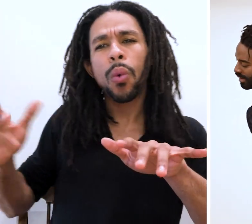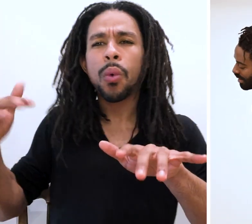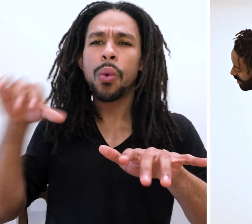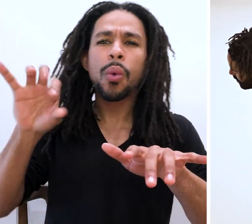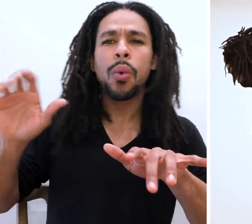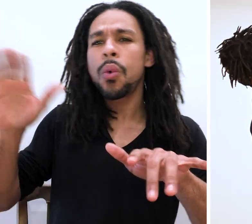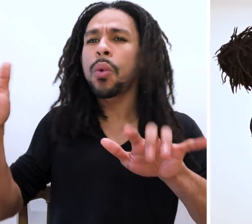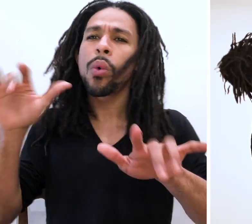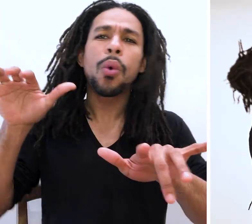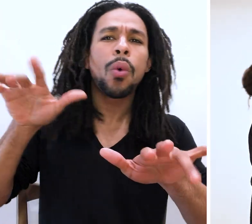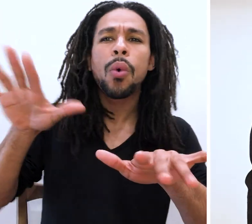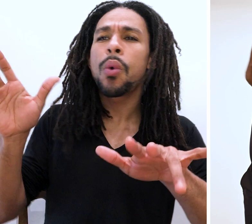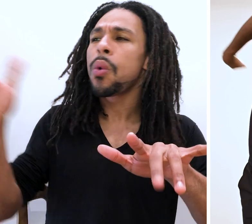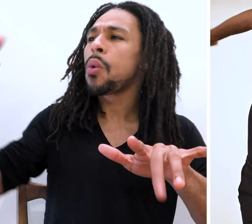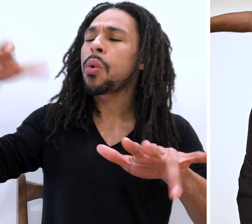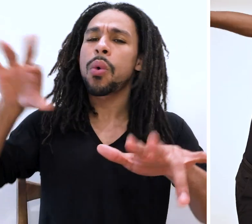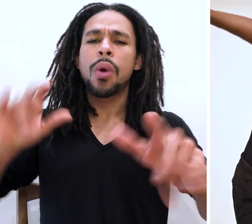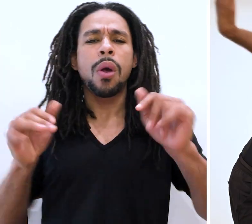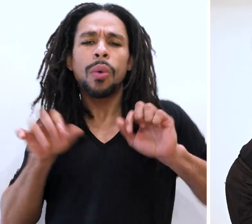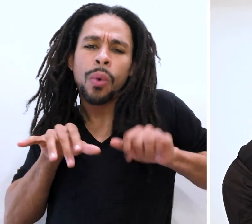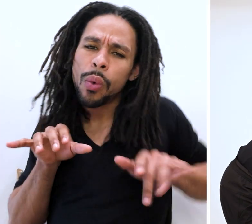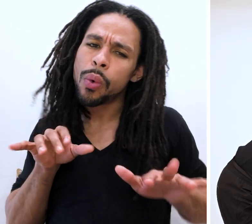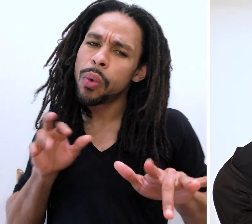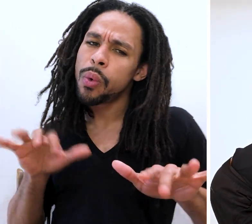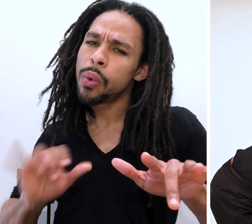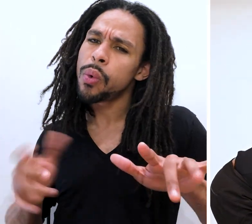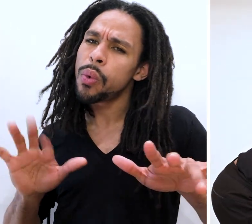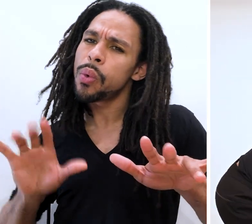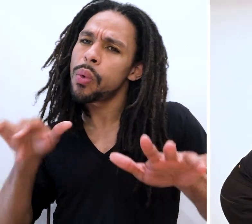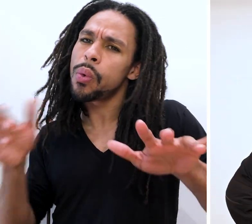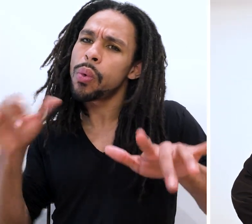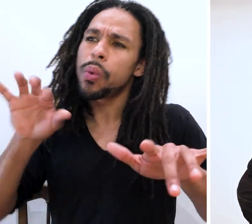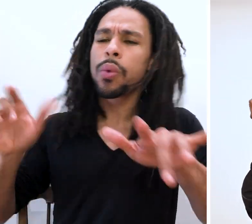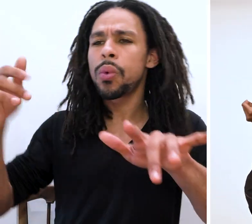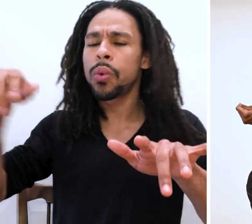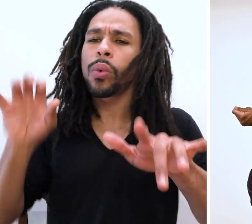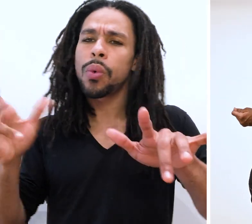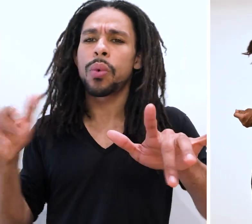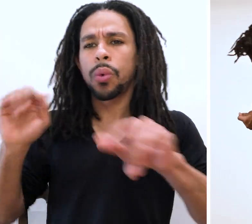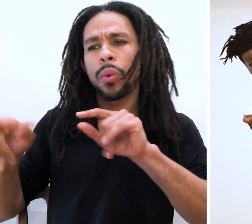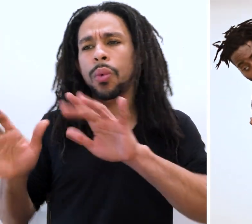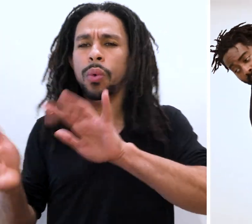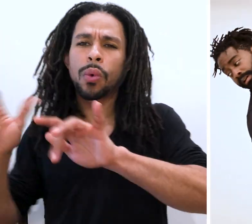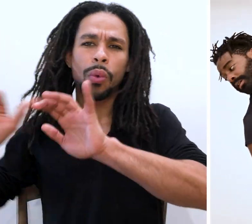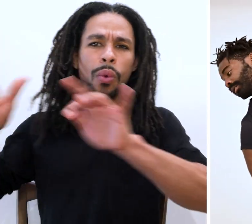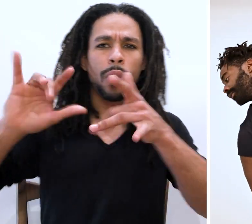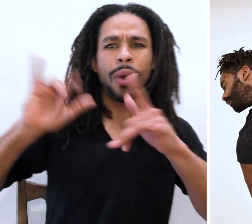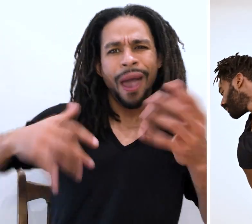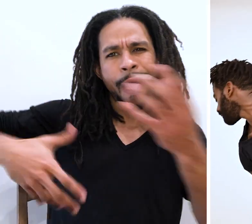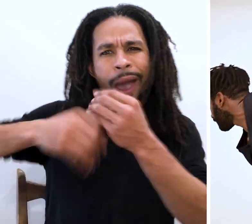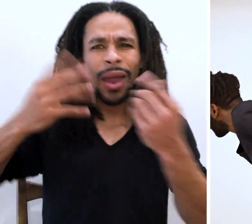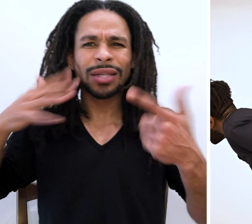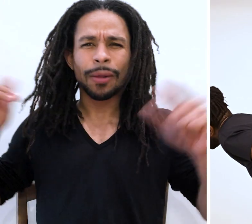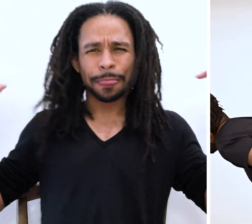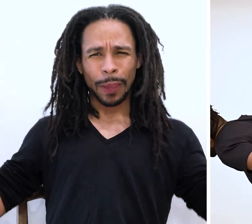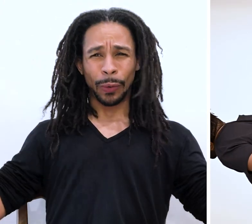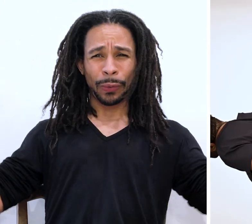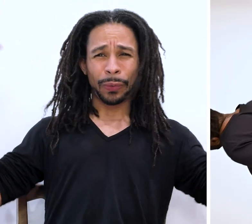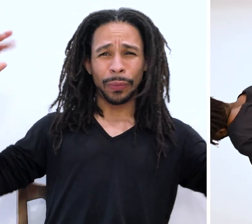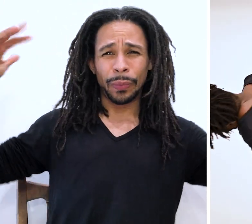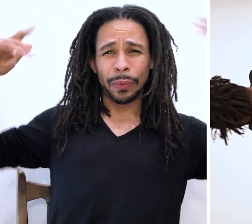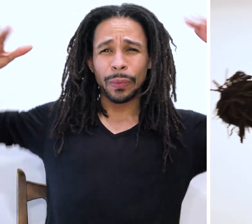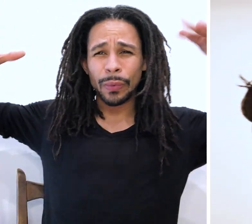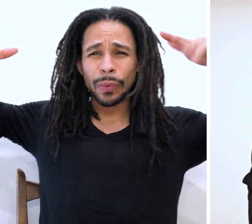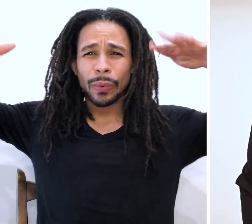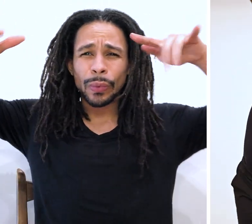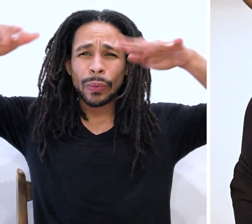He is a victim of the contest between his extremities. This is him. He is both